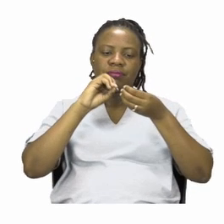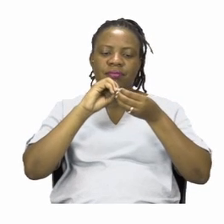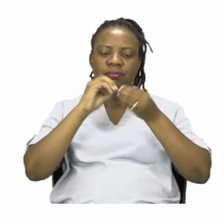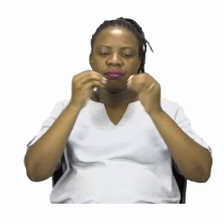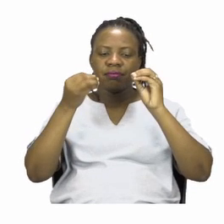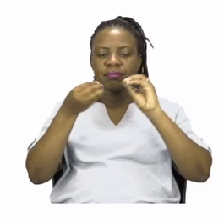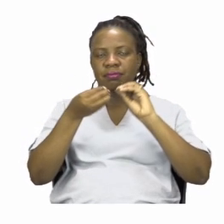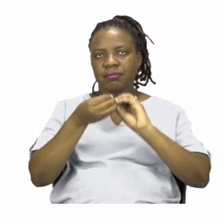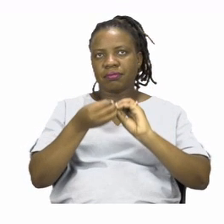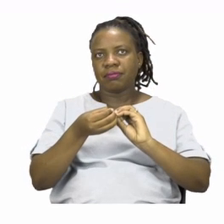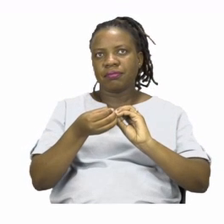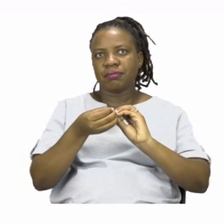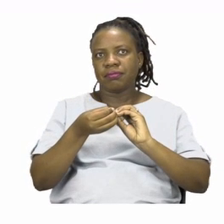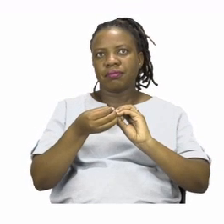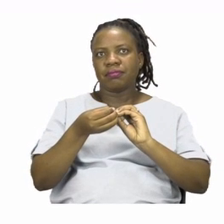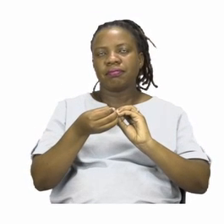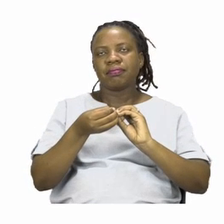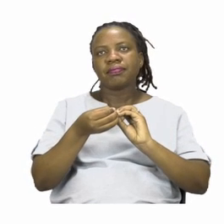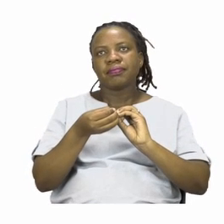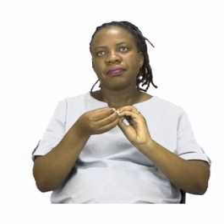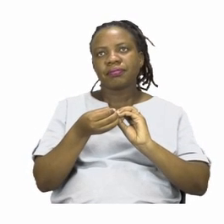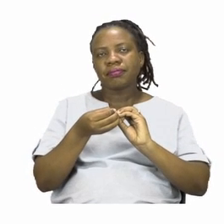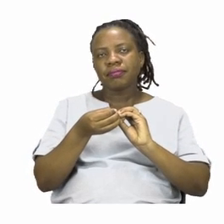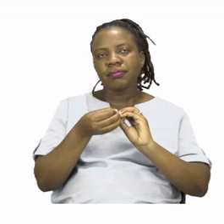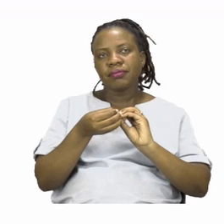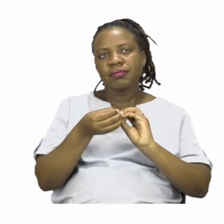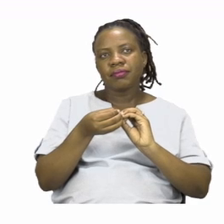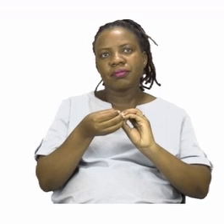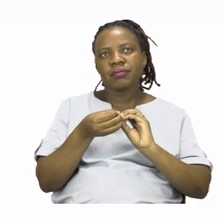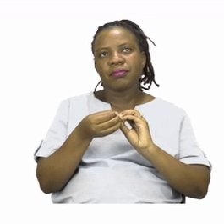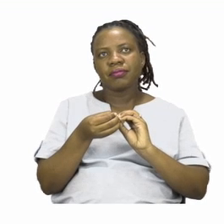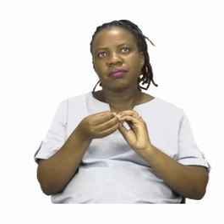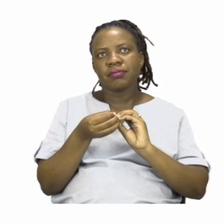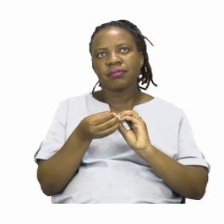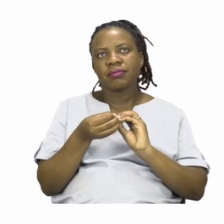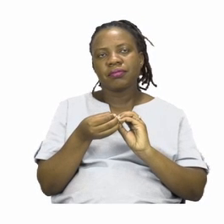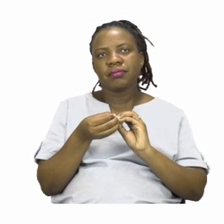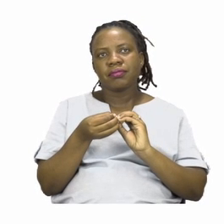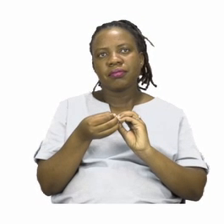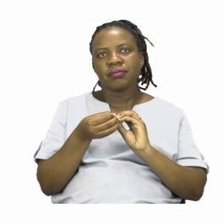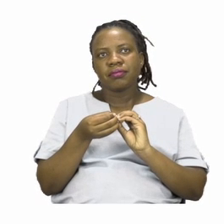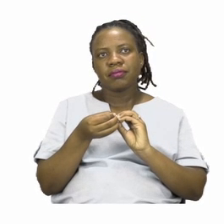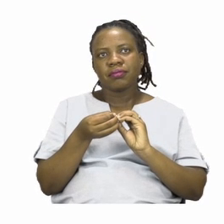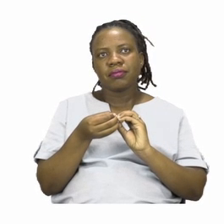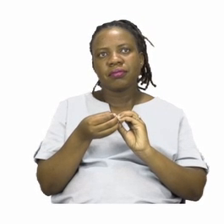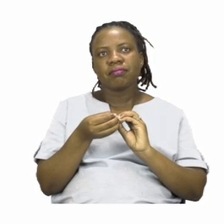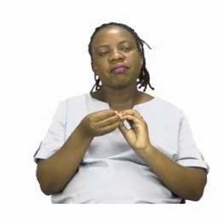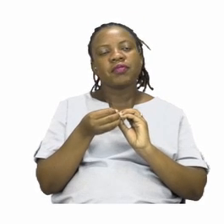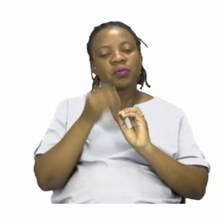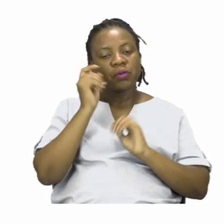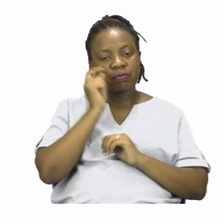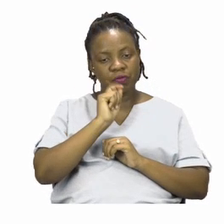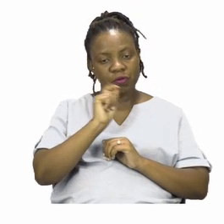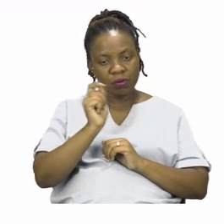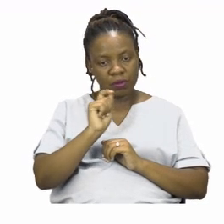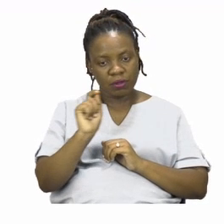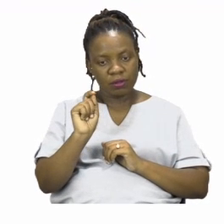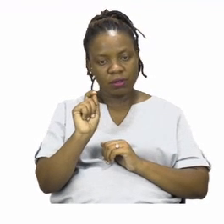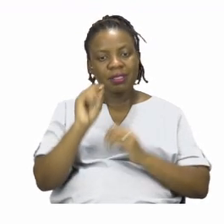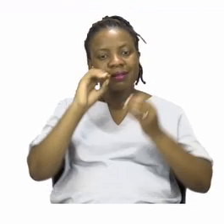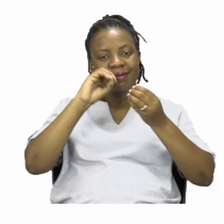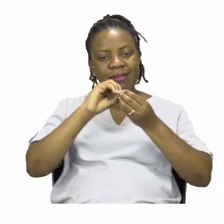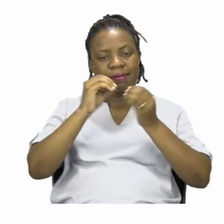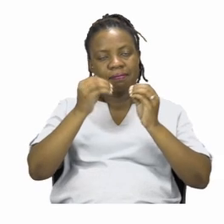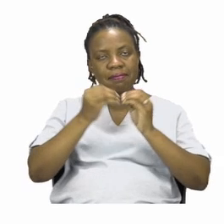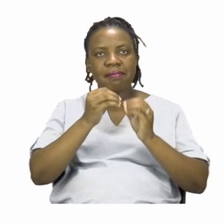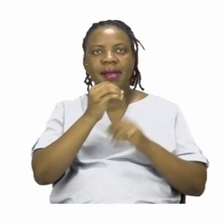number concept development. Now here, you have to write the names of the numbers to